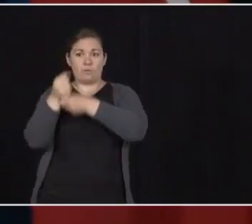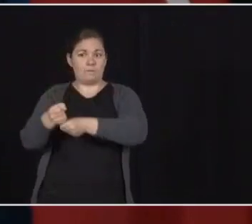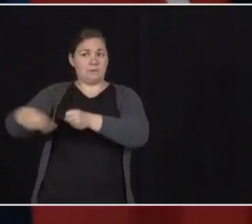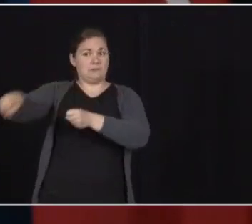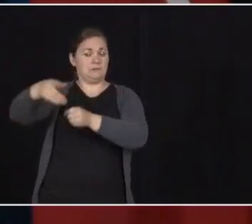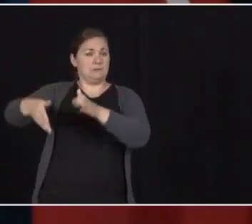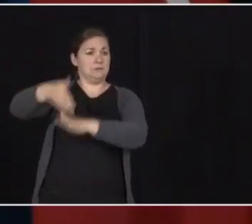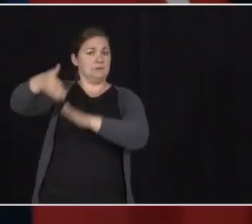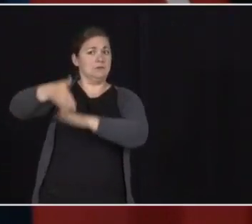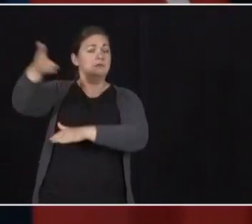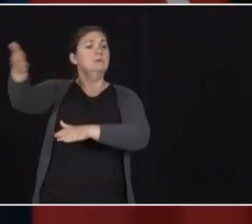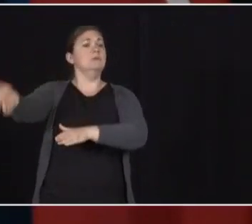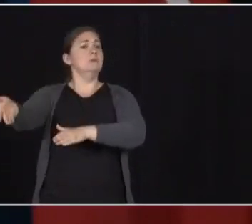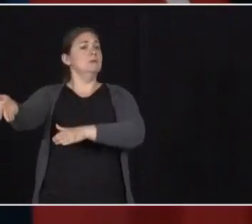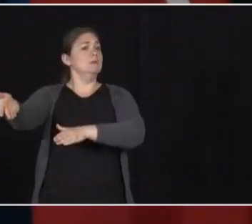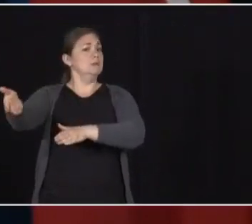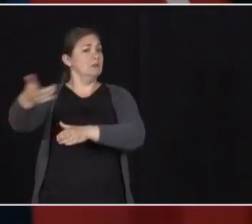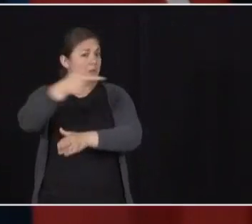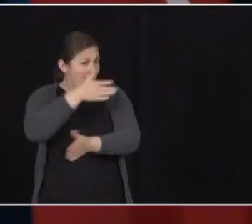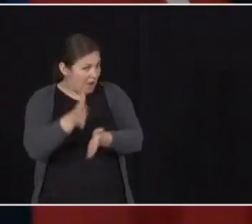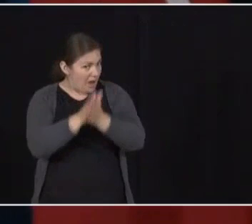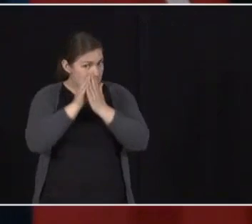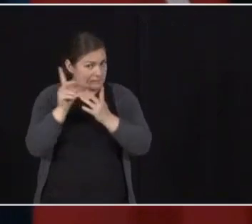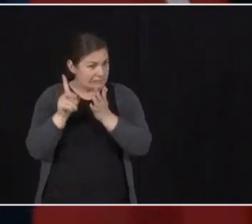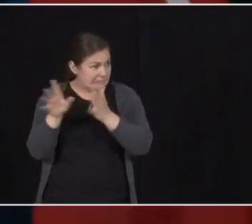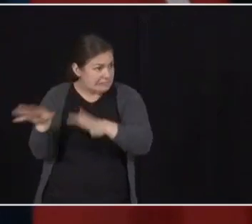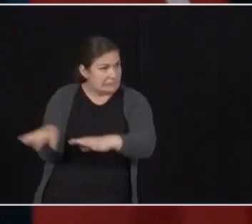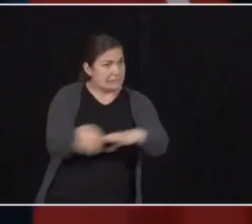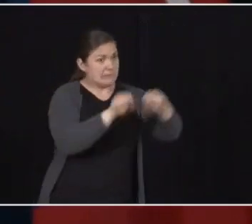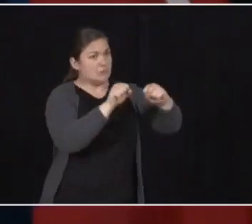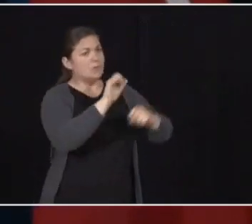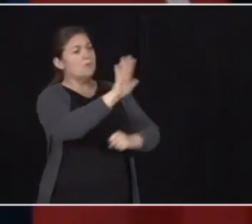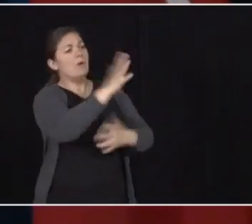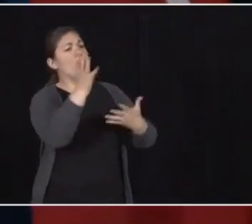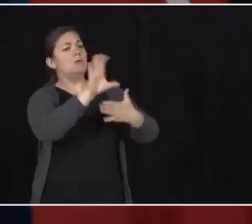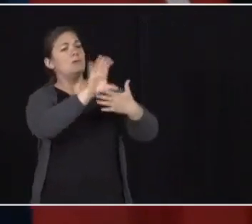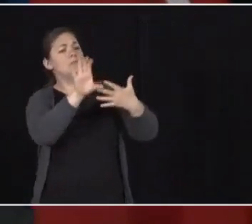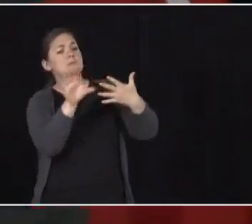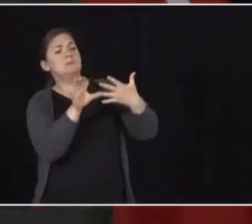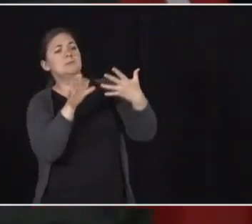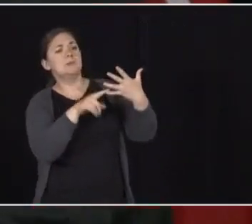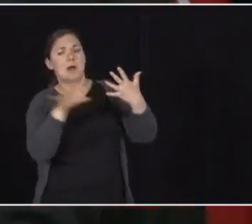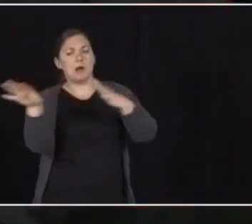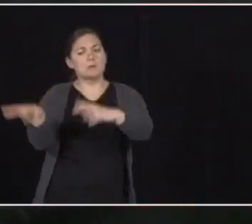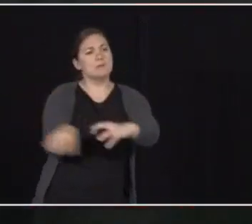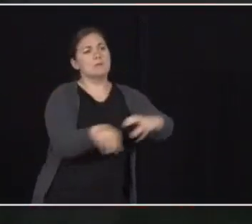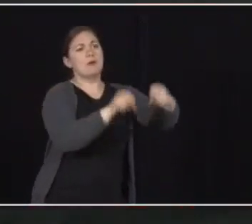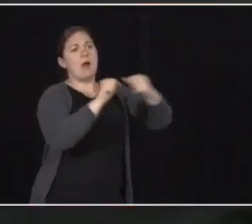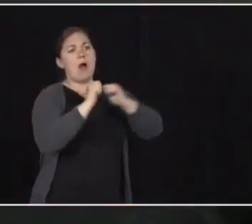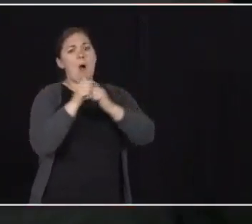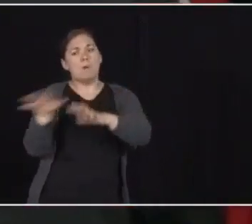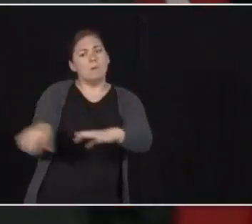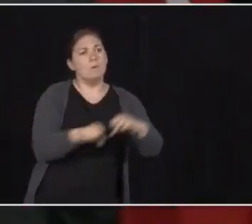take over a home, and will it be applied in this instance? Well, I'll hand this over to the Minister of Health. Thank you.